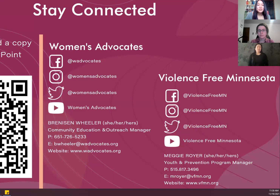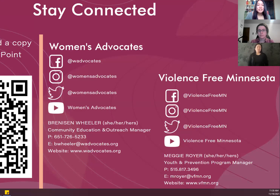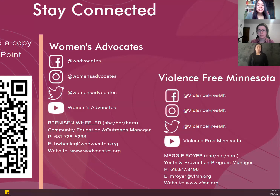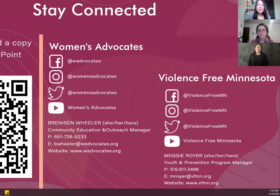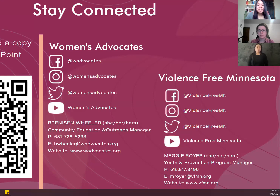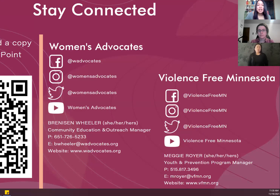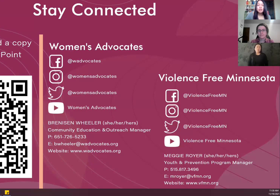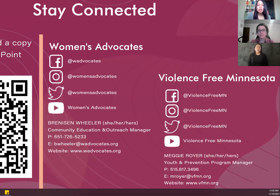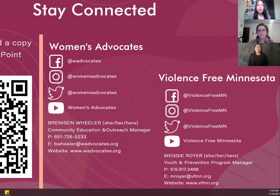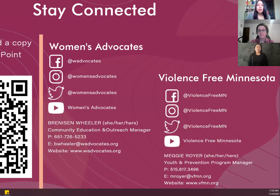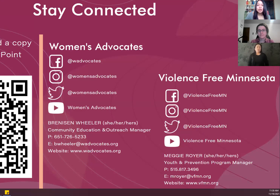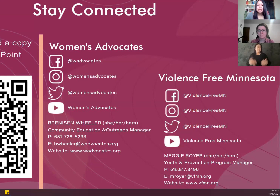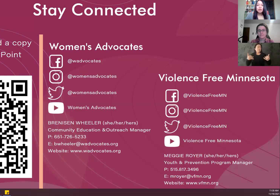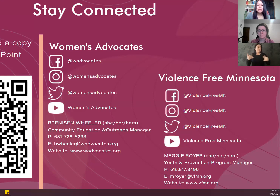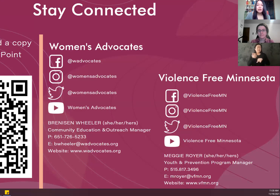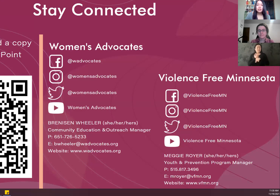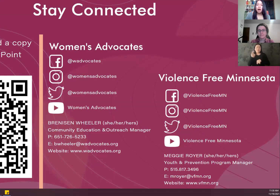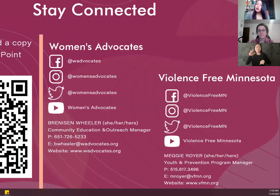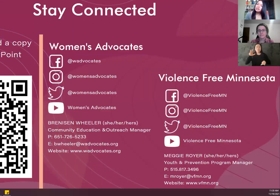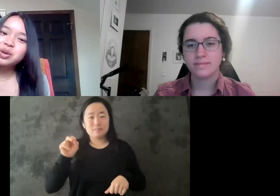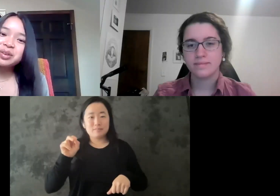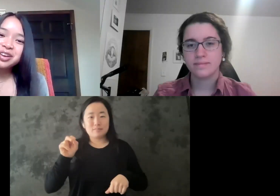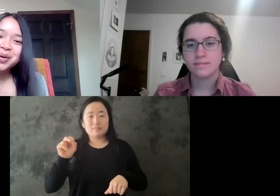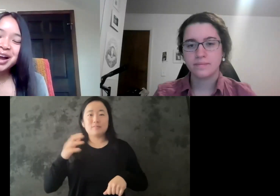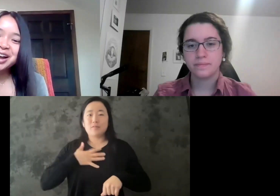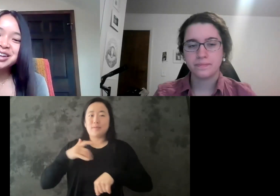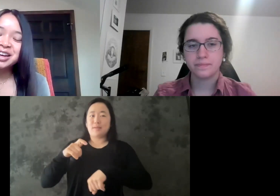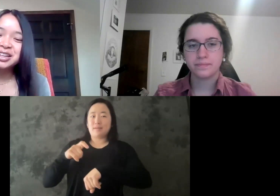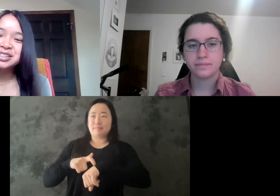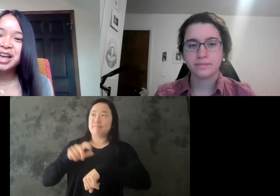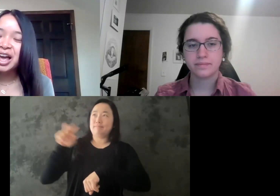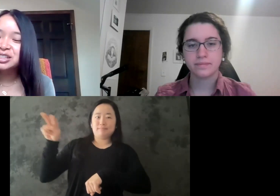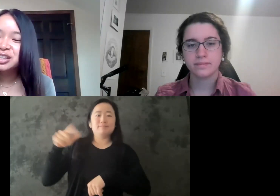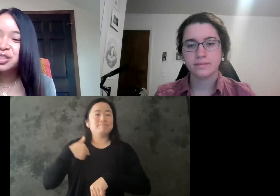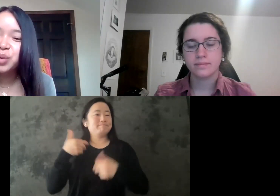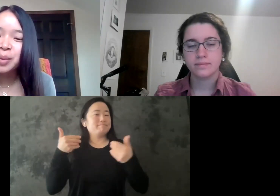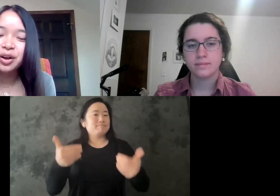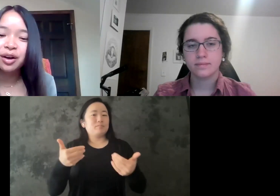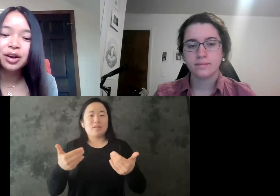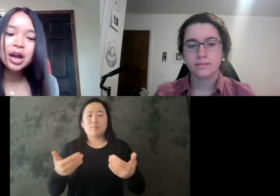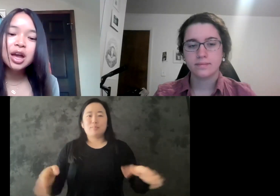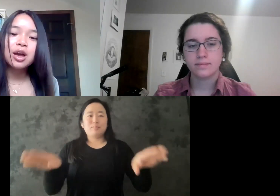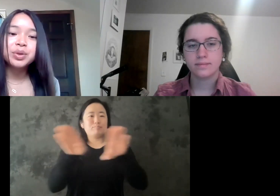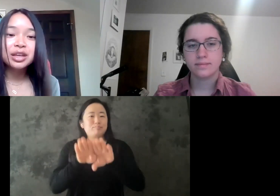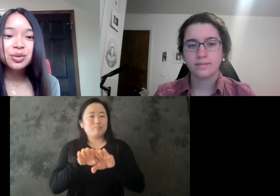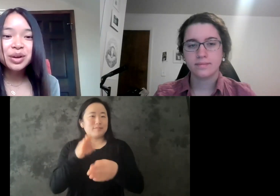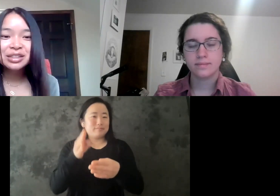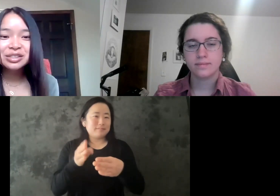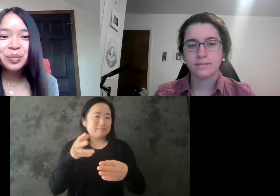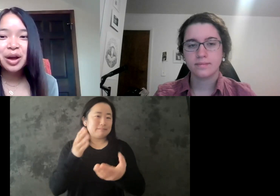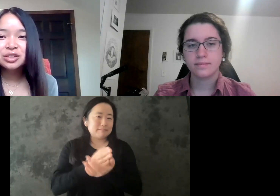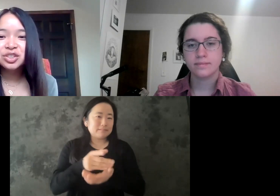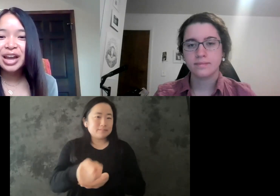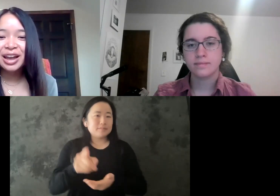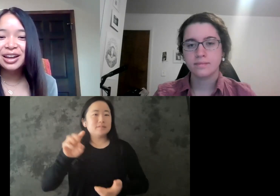So it is officially 11:30 on my clock. So I'm going to go ahead and end the webinar. But thank you again